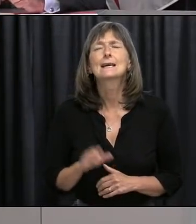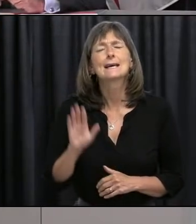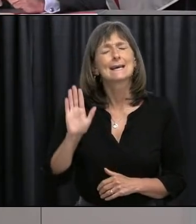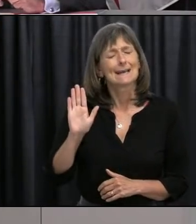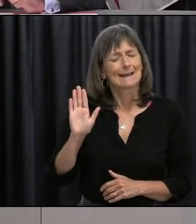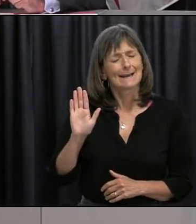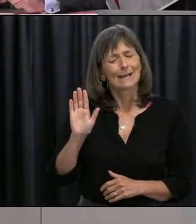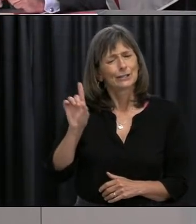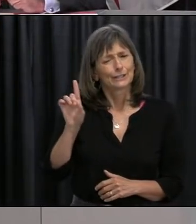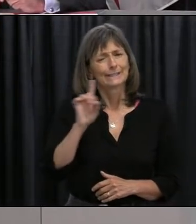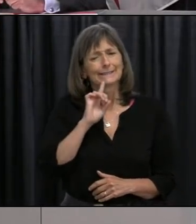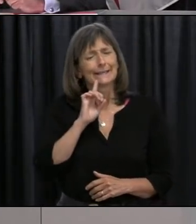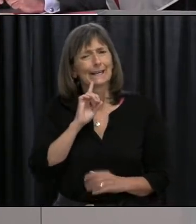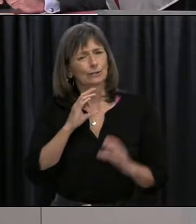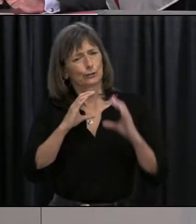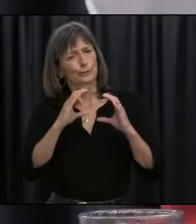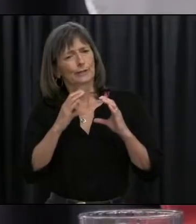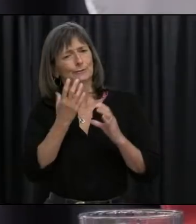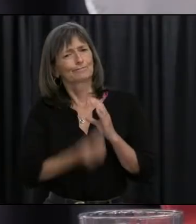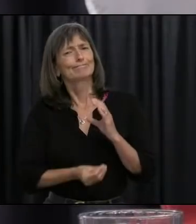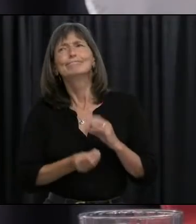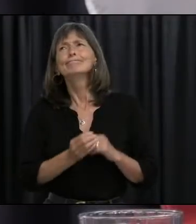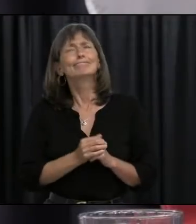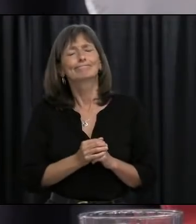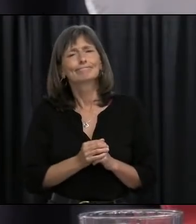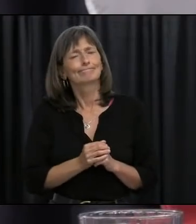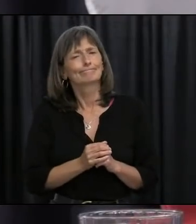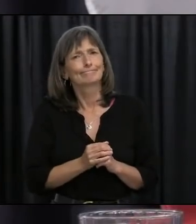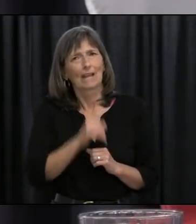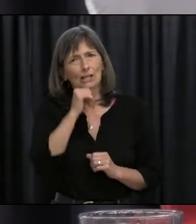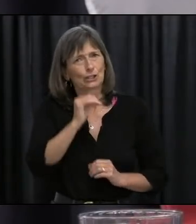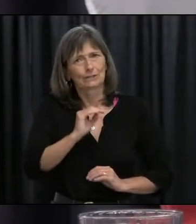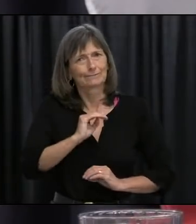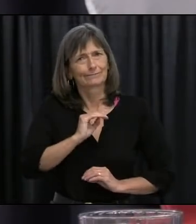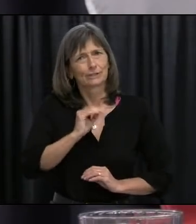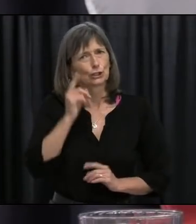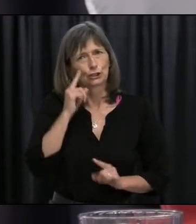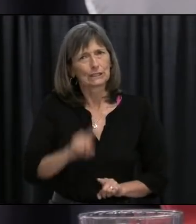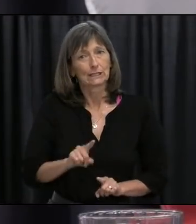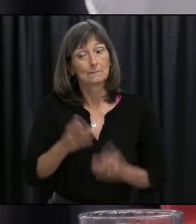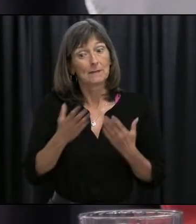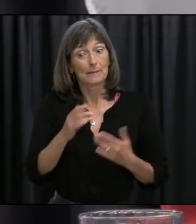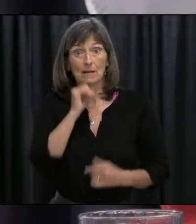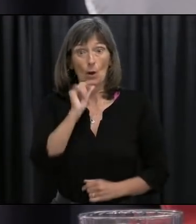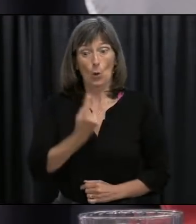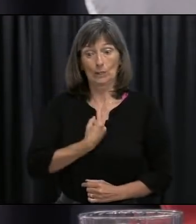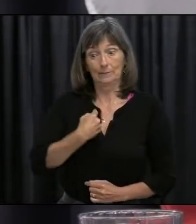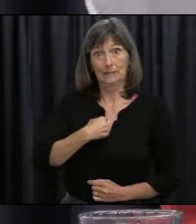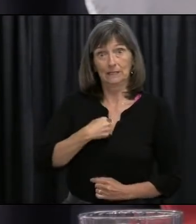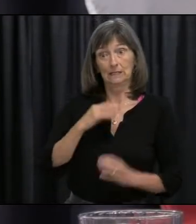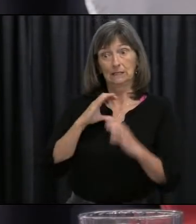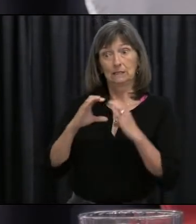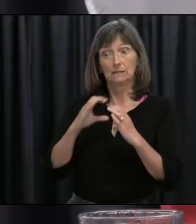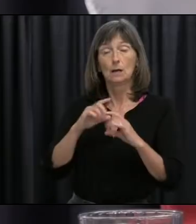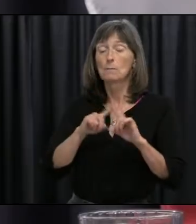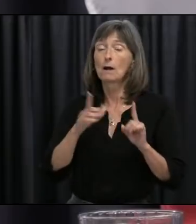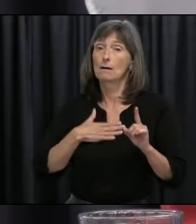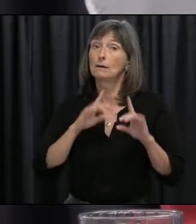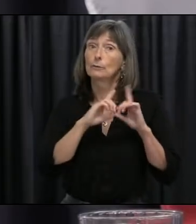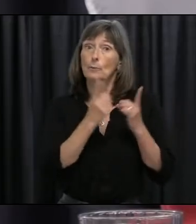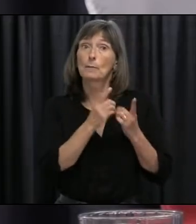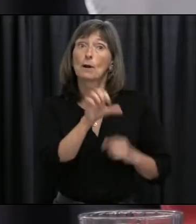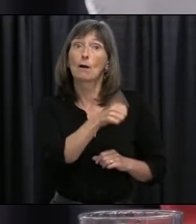lack of communication. It may not have been me each time, but people in my